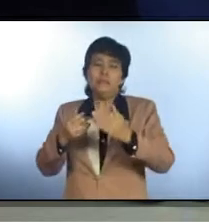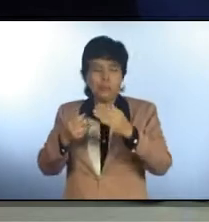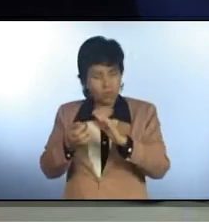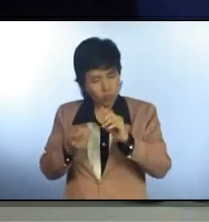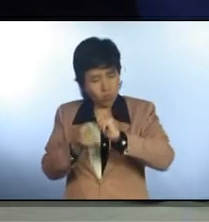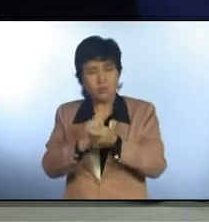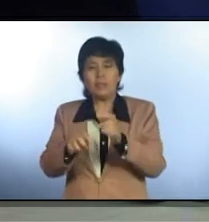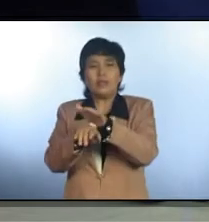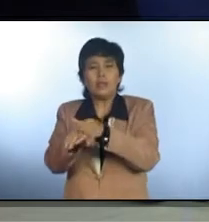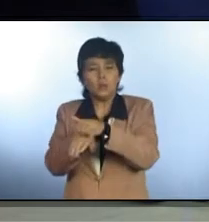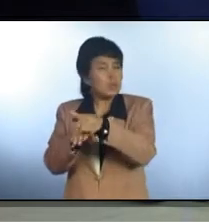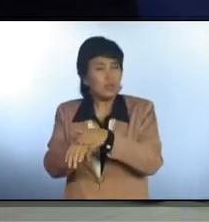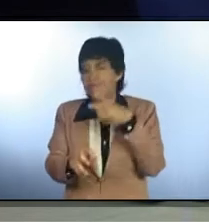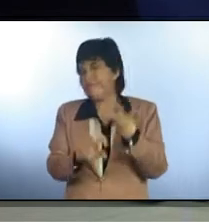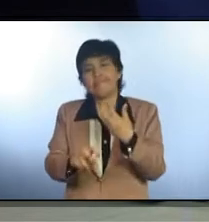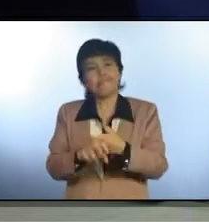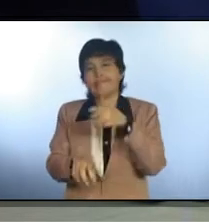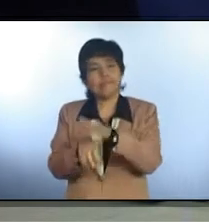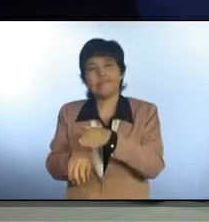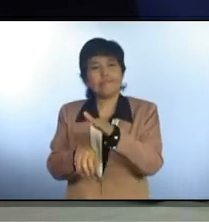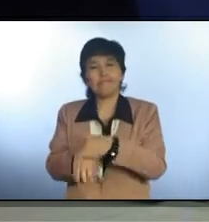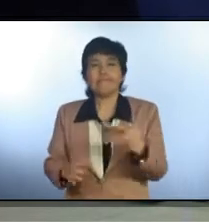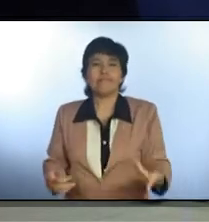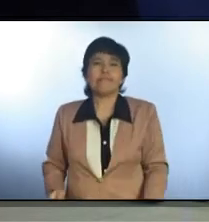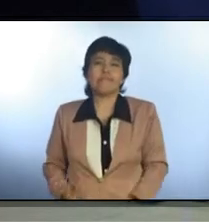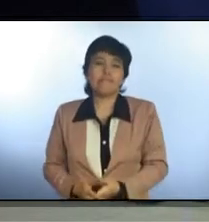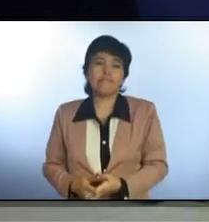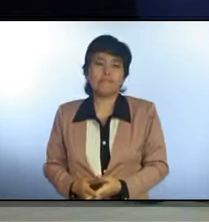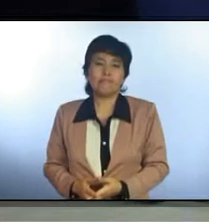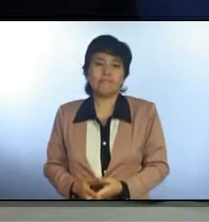persuasion. They will be persuaded to buy your products.